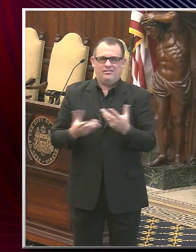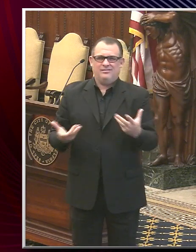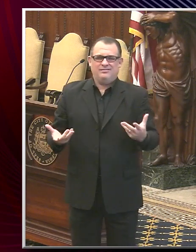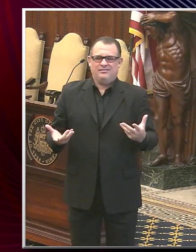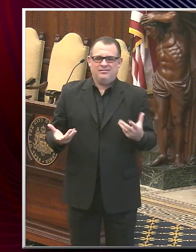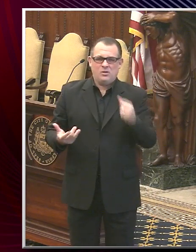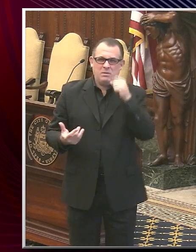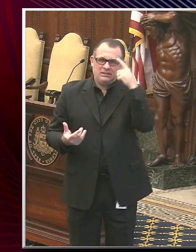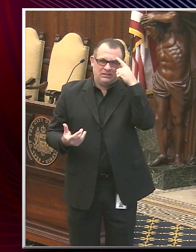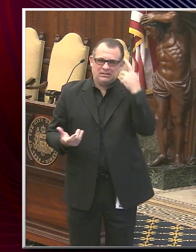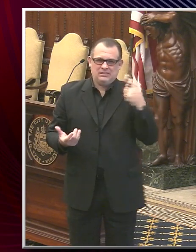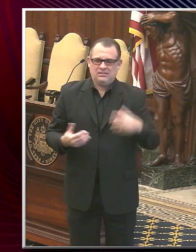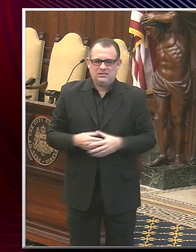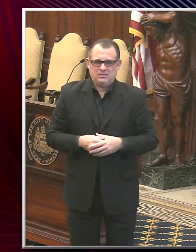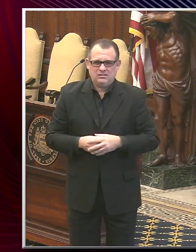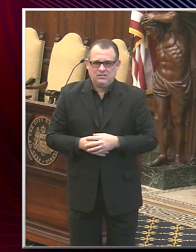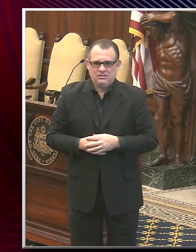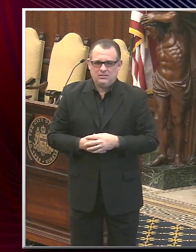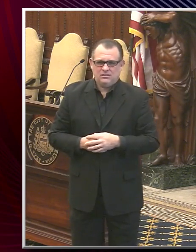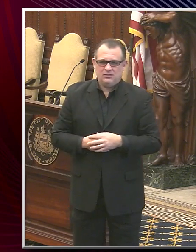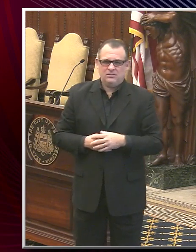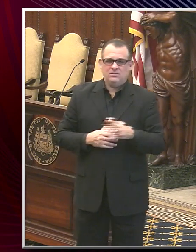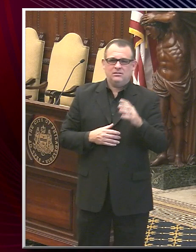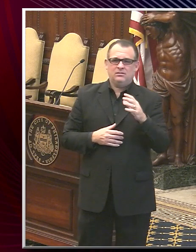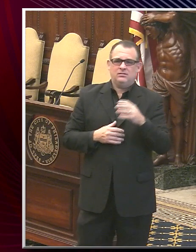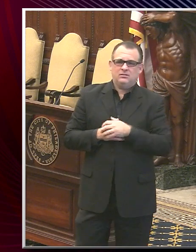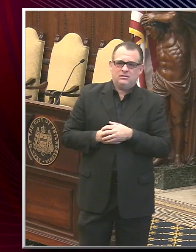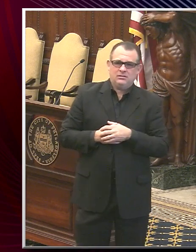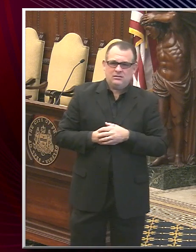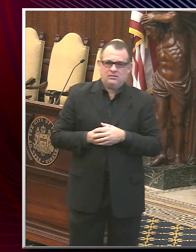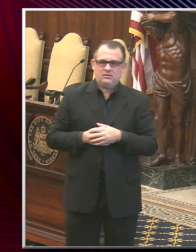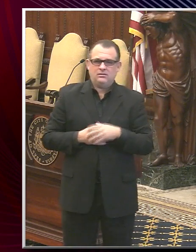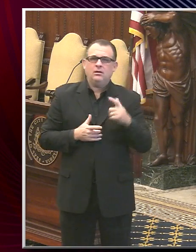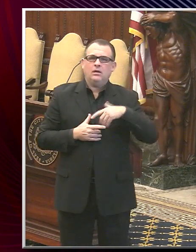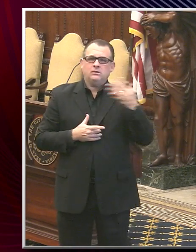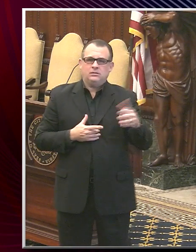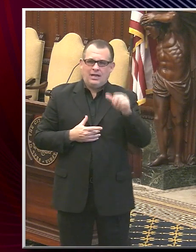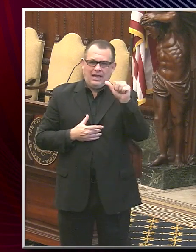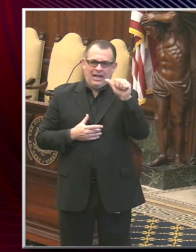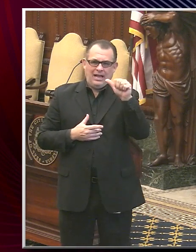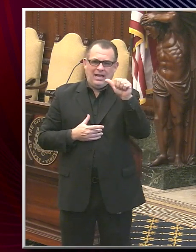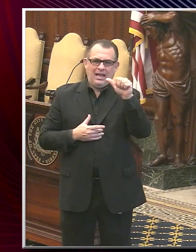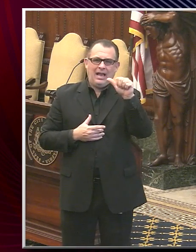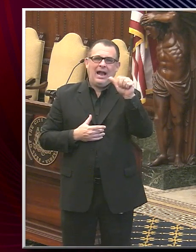thanks very much. Thank you, Kennedy. Let's go to Annie McCormick of 6ABC.